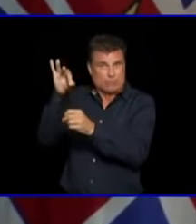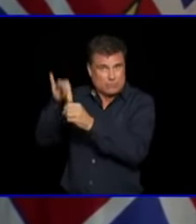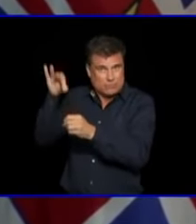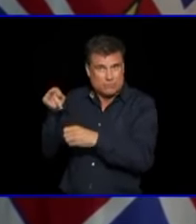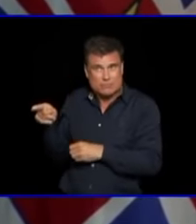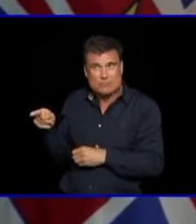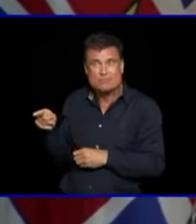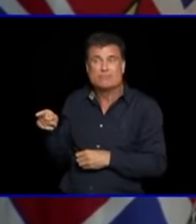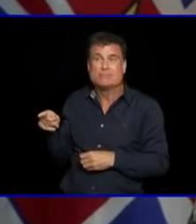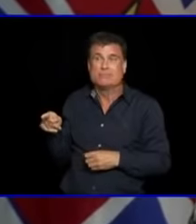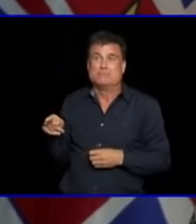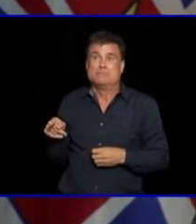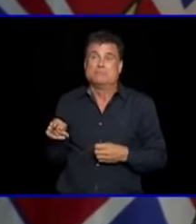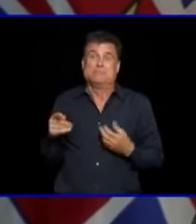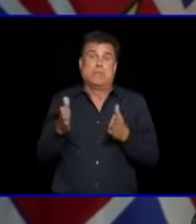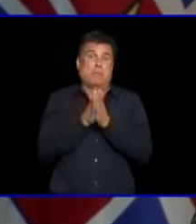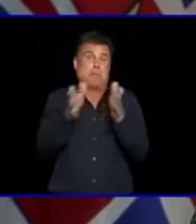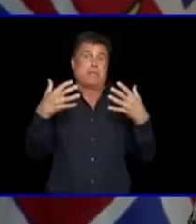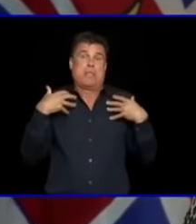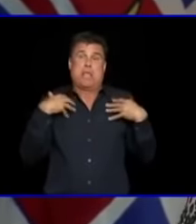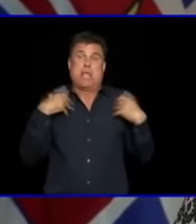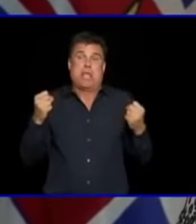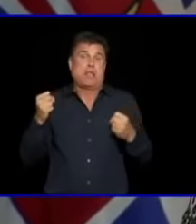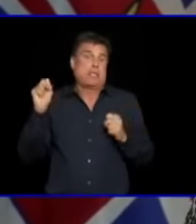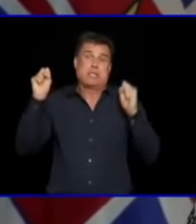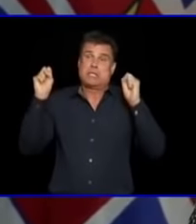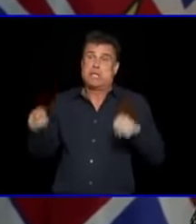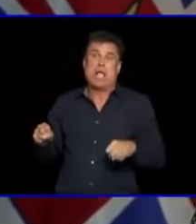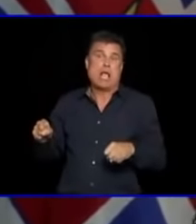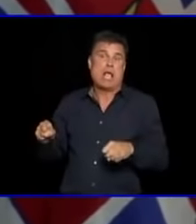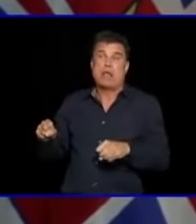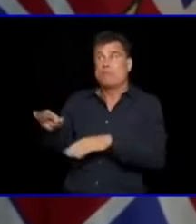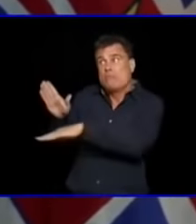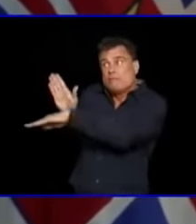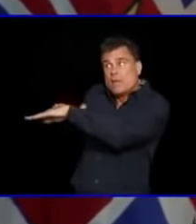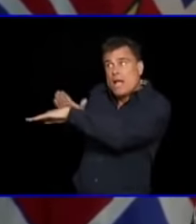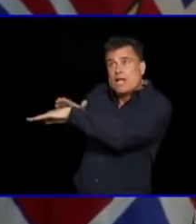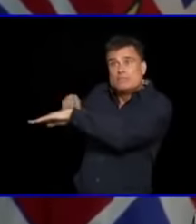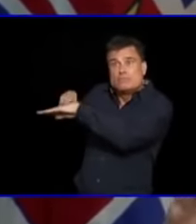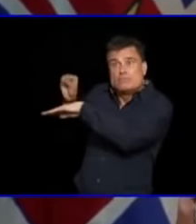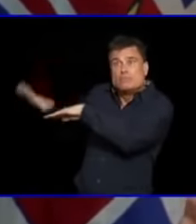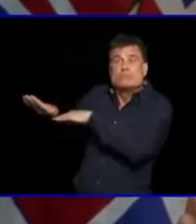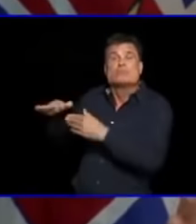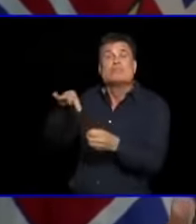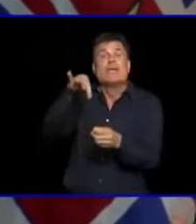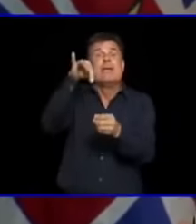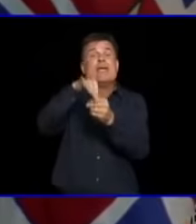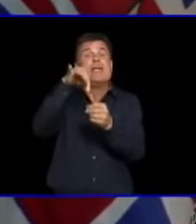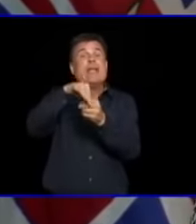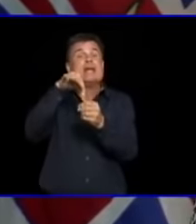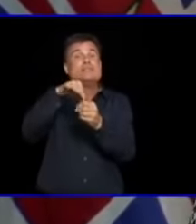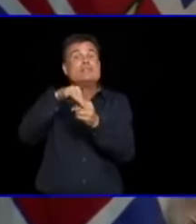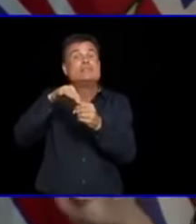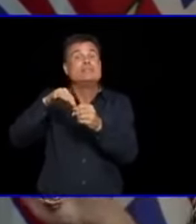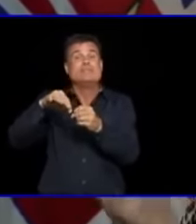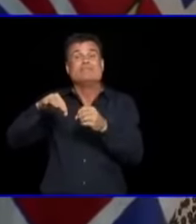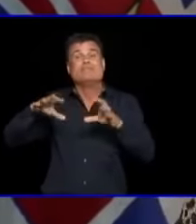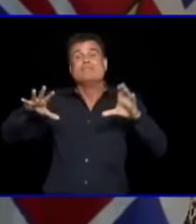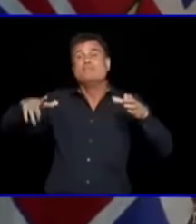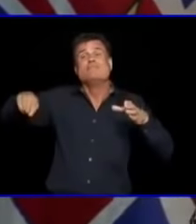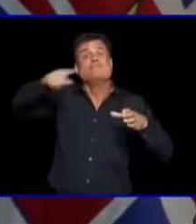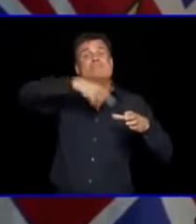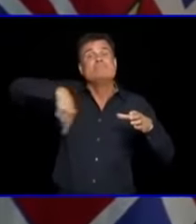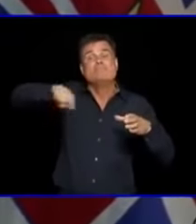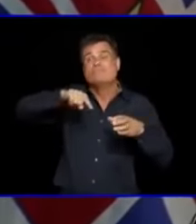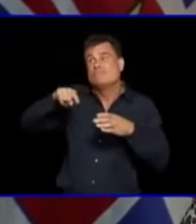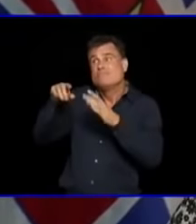Officer here in British Columbia, should the need arise, to make sure that all the things that we need to do are in place. And we've